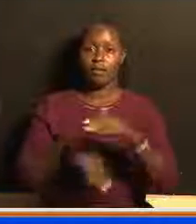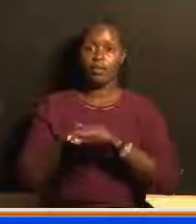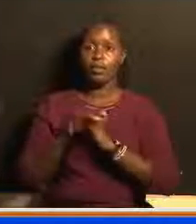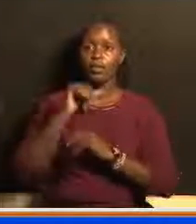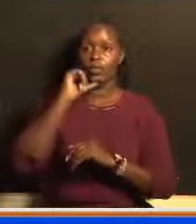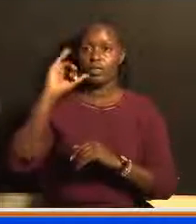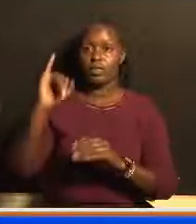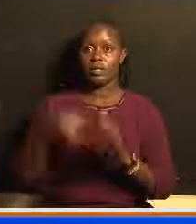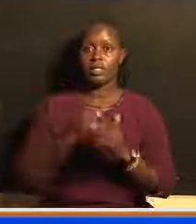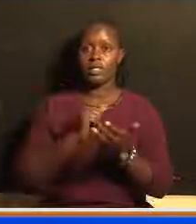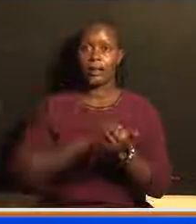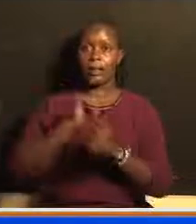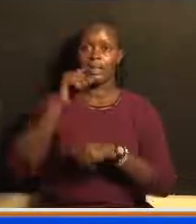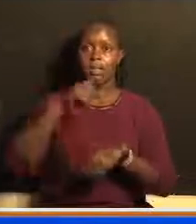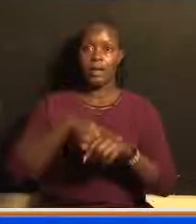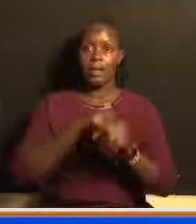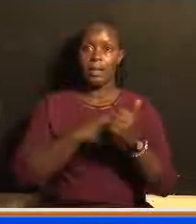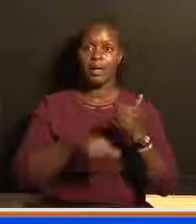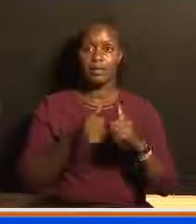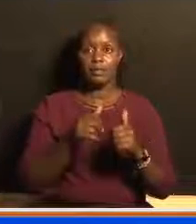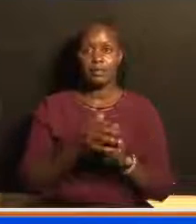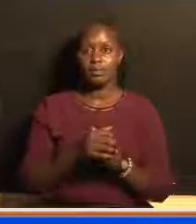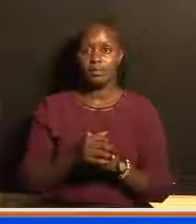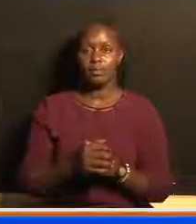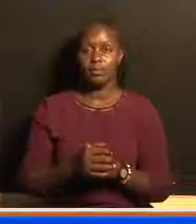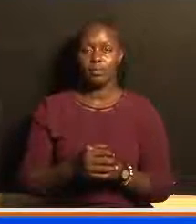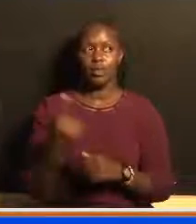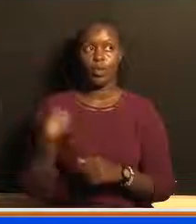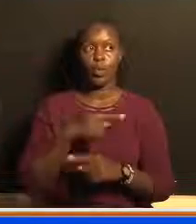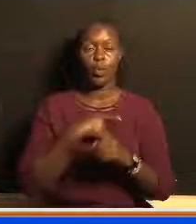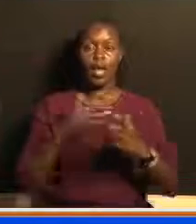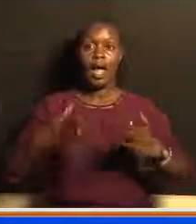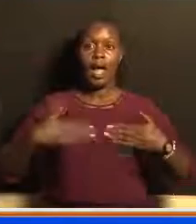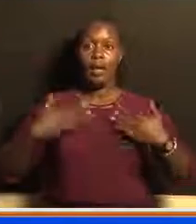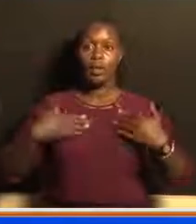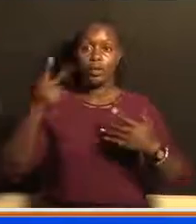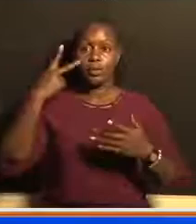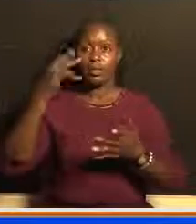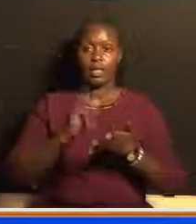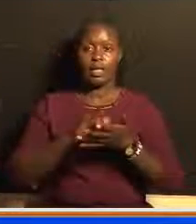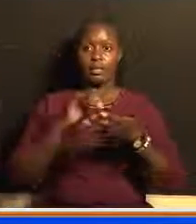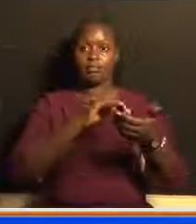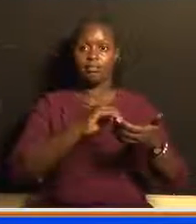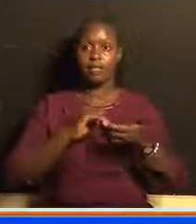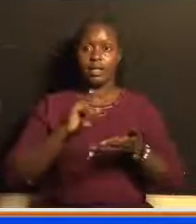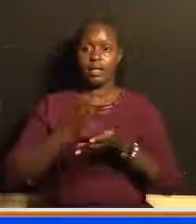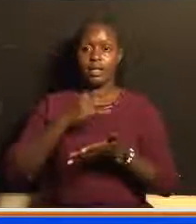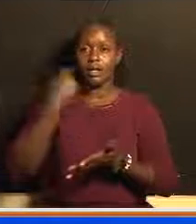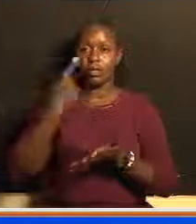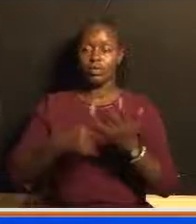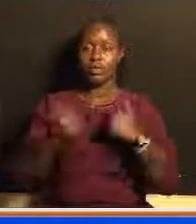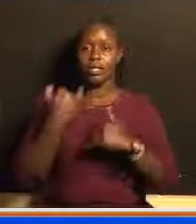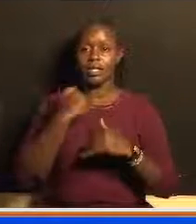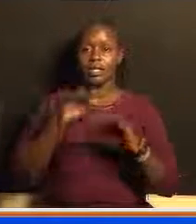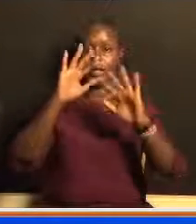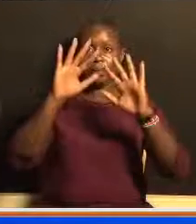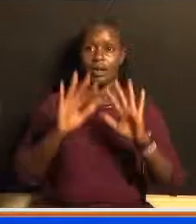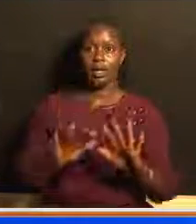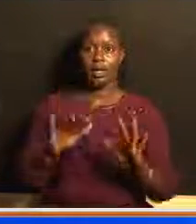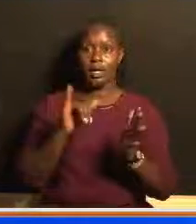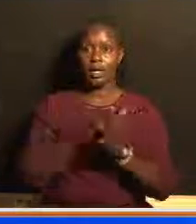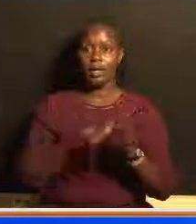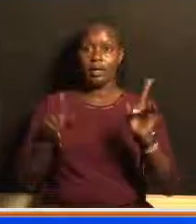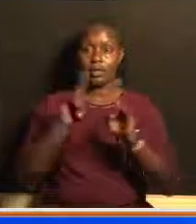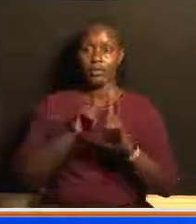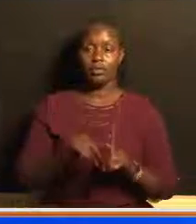pastime activity. We're happy to see that the players are engaged. I think that's what matters the most for us, that the players like take ownership of